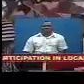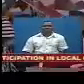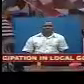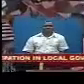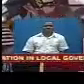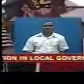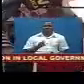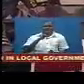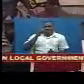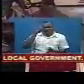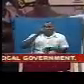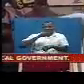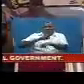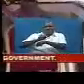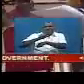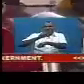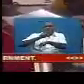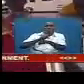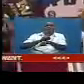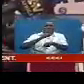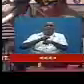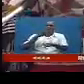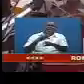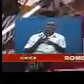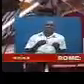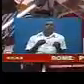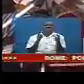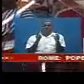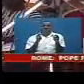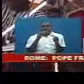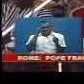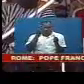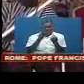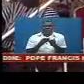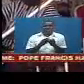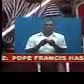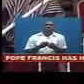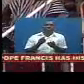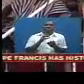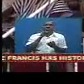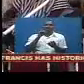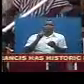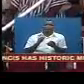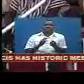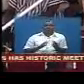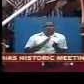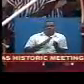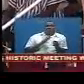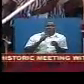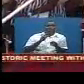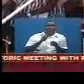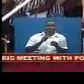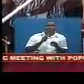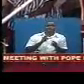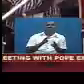disability. As the government works towards resolving these issues, I would like to appeal to the informal sector to assist